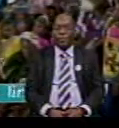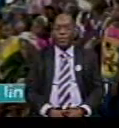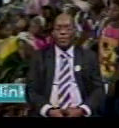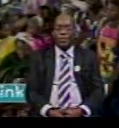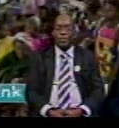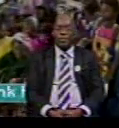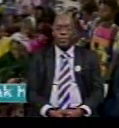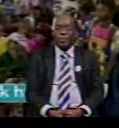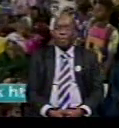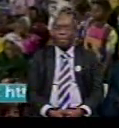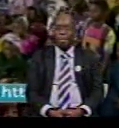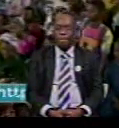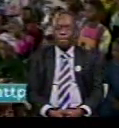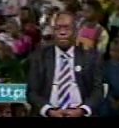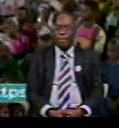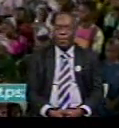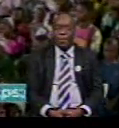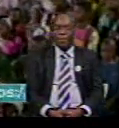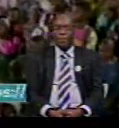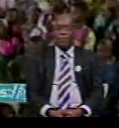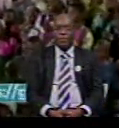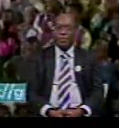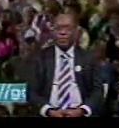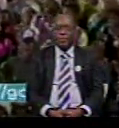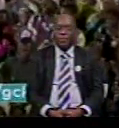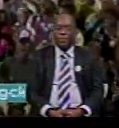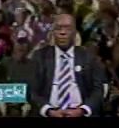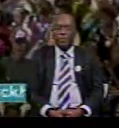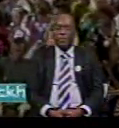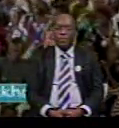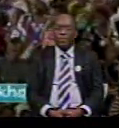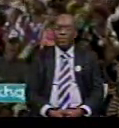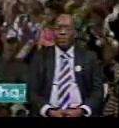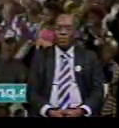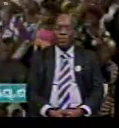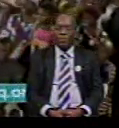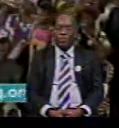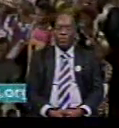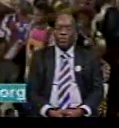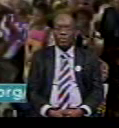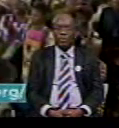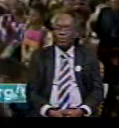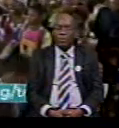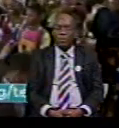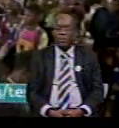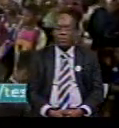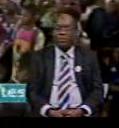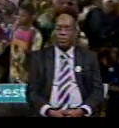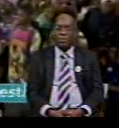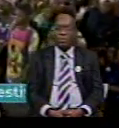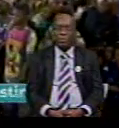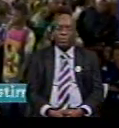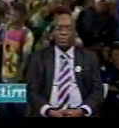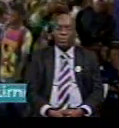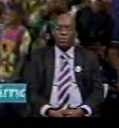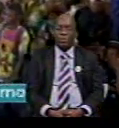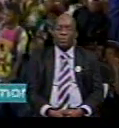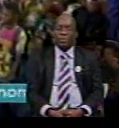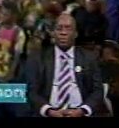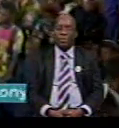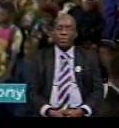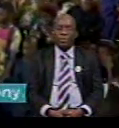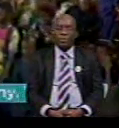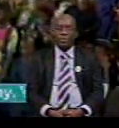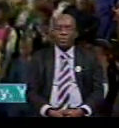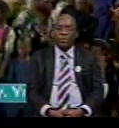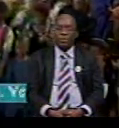she had been suffering from real sickness. She could not lift her body. Whenever she wanted to stand up, she